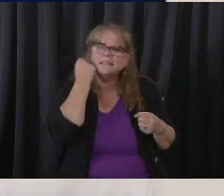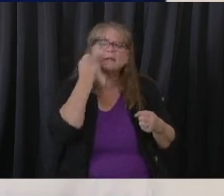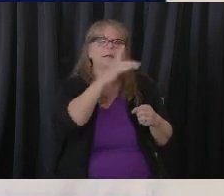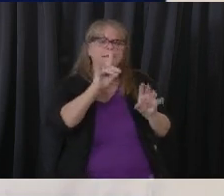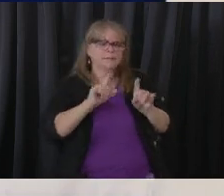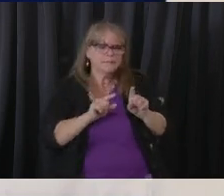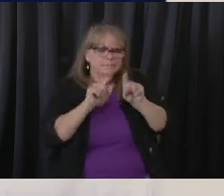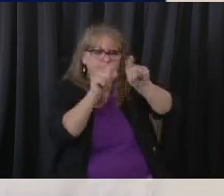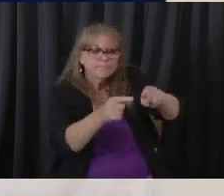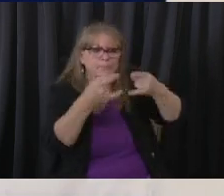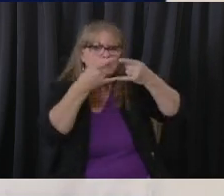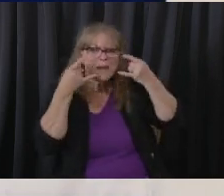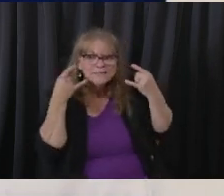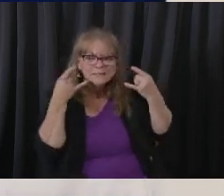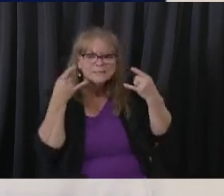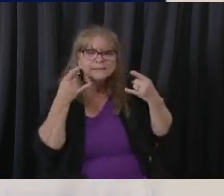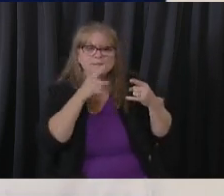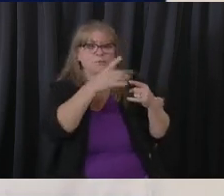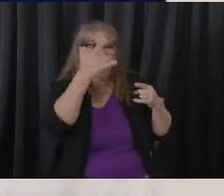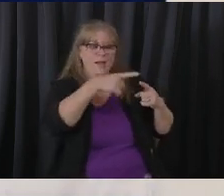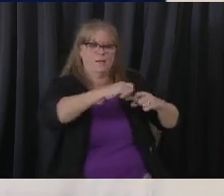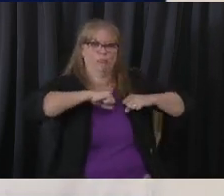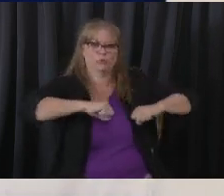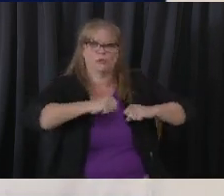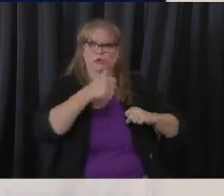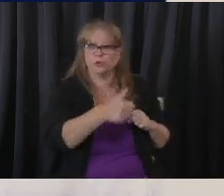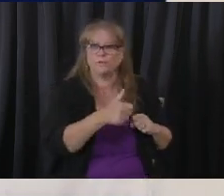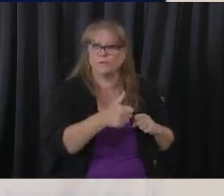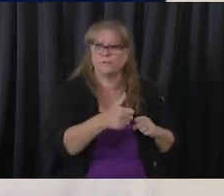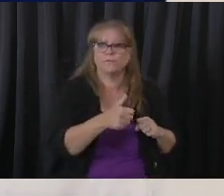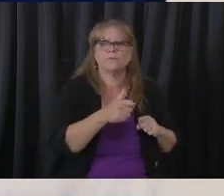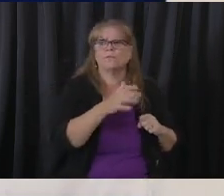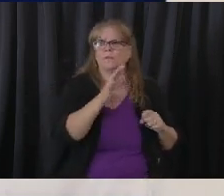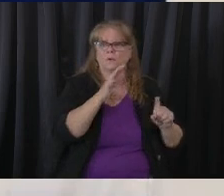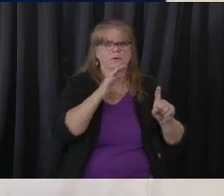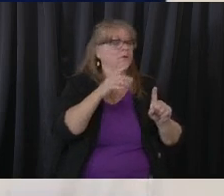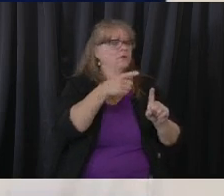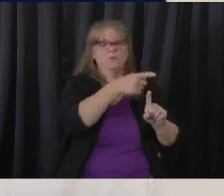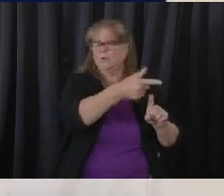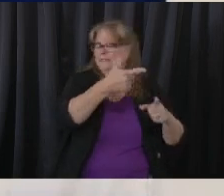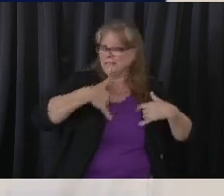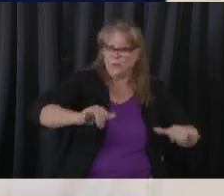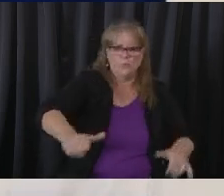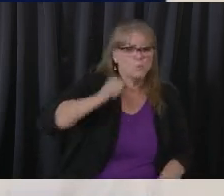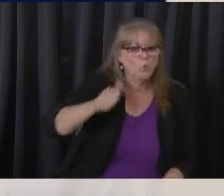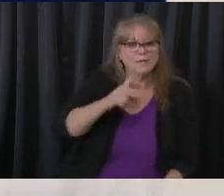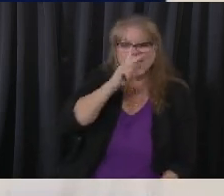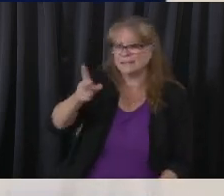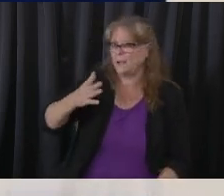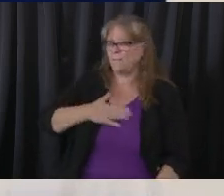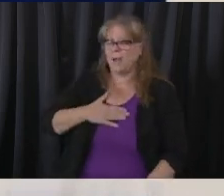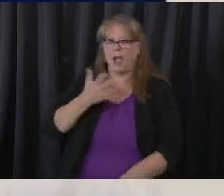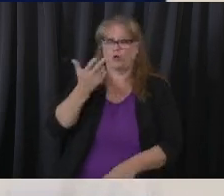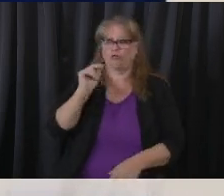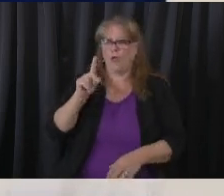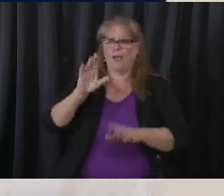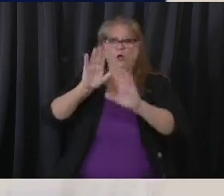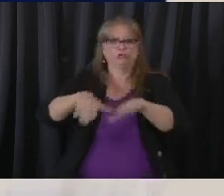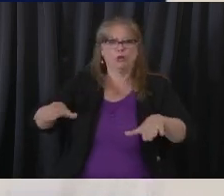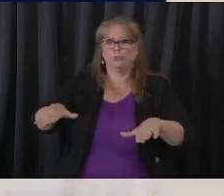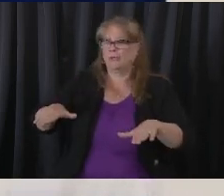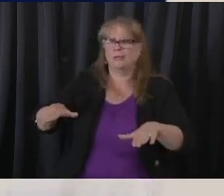to be here for decades to come. And while they're relatively healthy 76-year-olds, they are at great risk. At that age